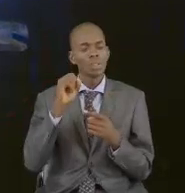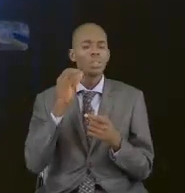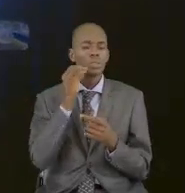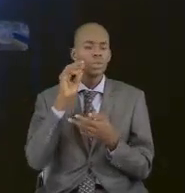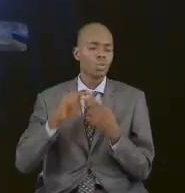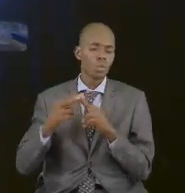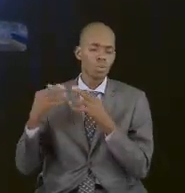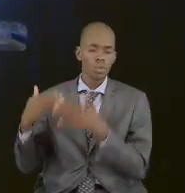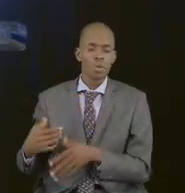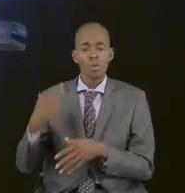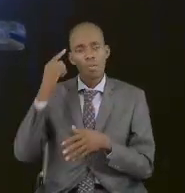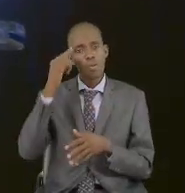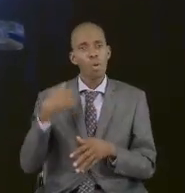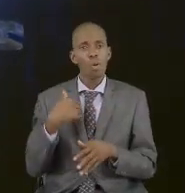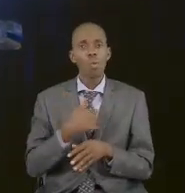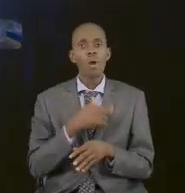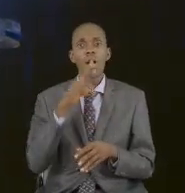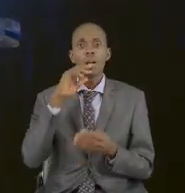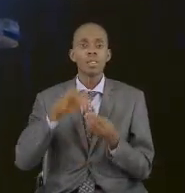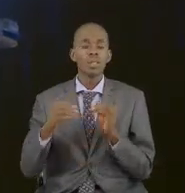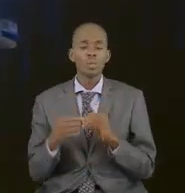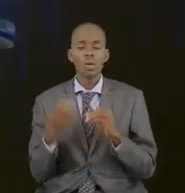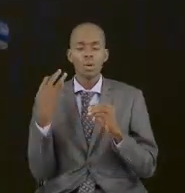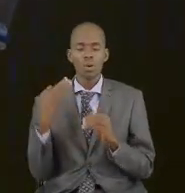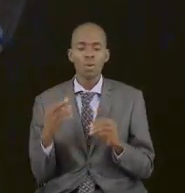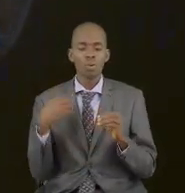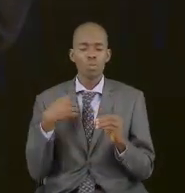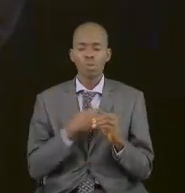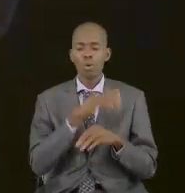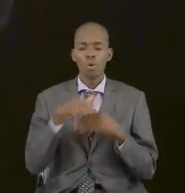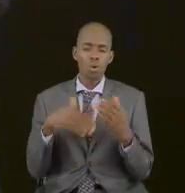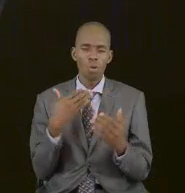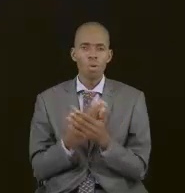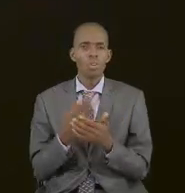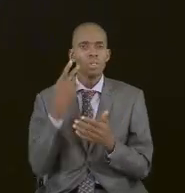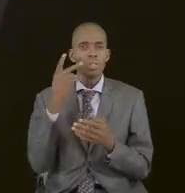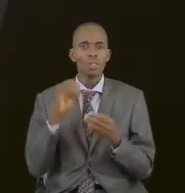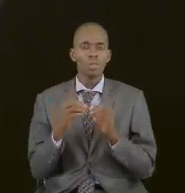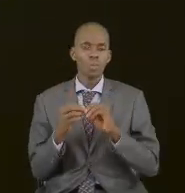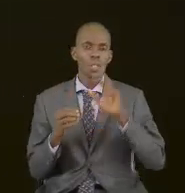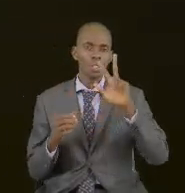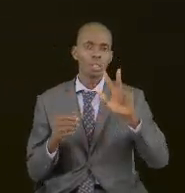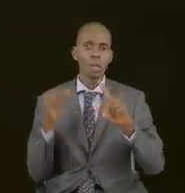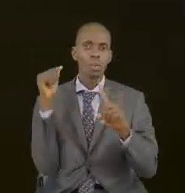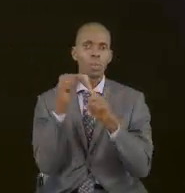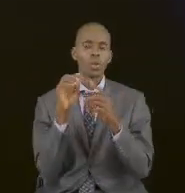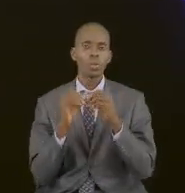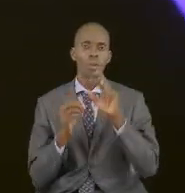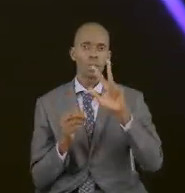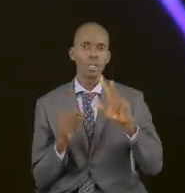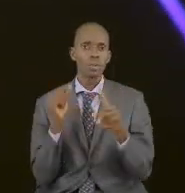members one of another. We'll come to point number three now. Point number three,